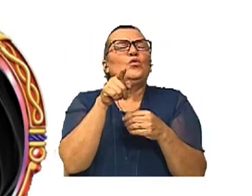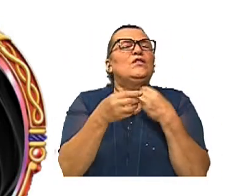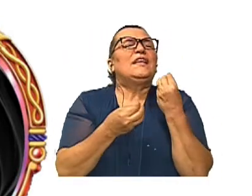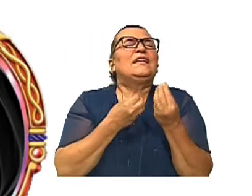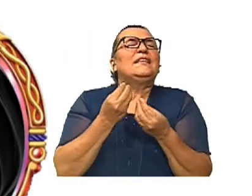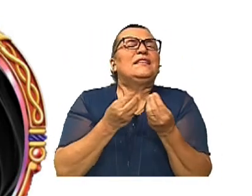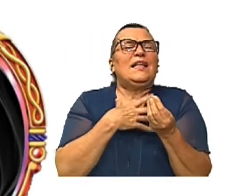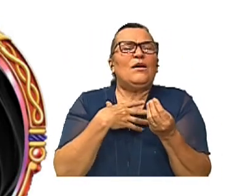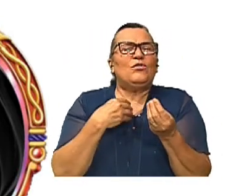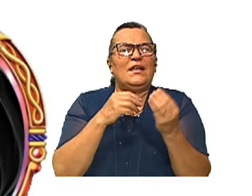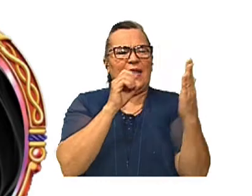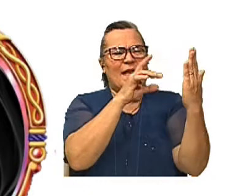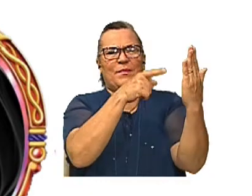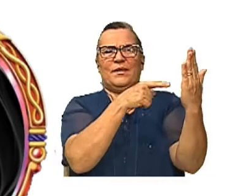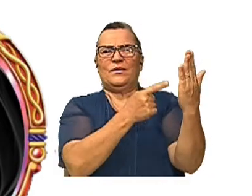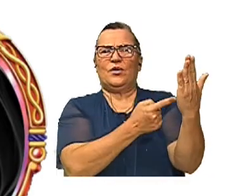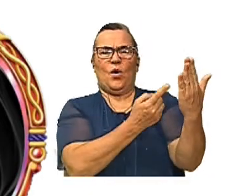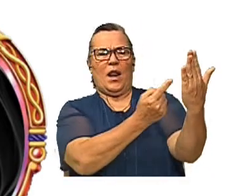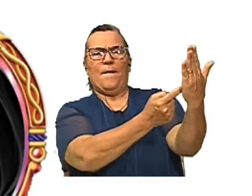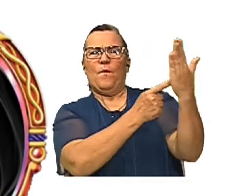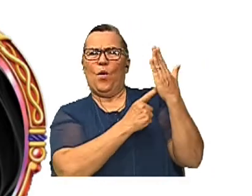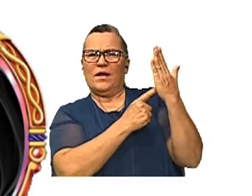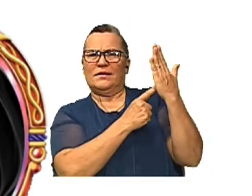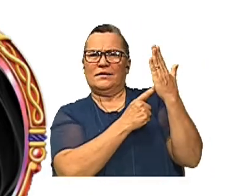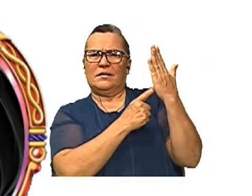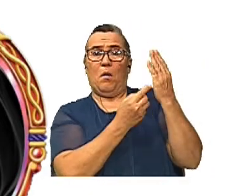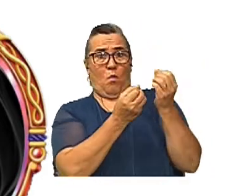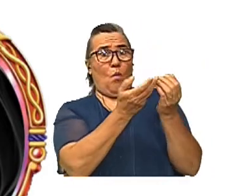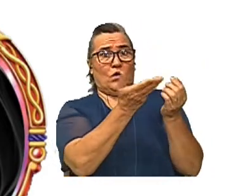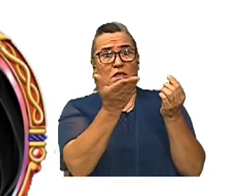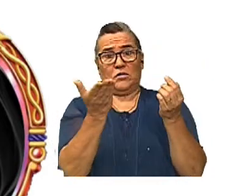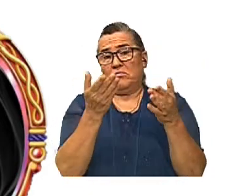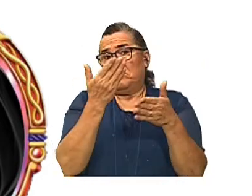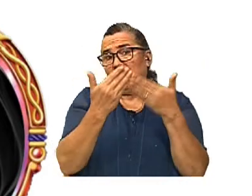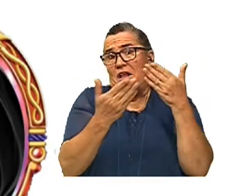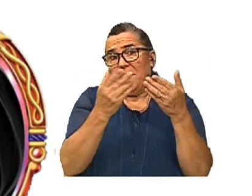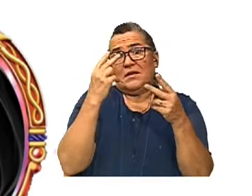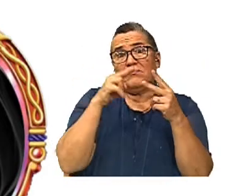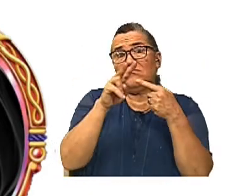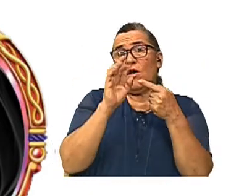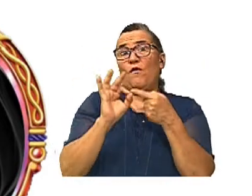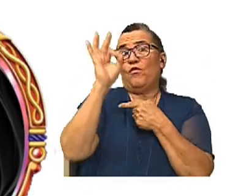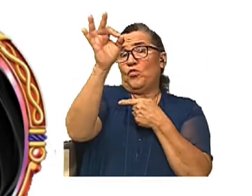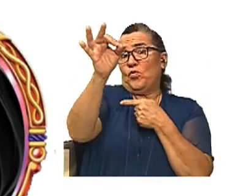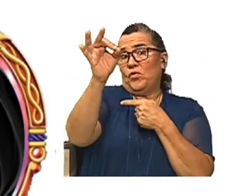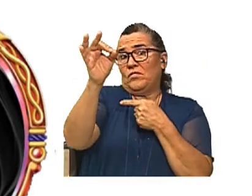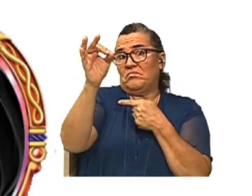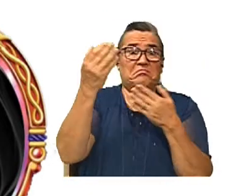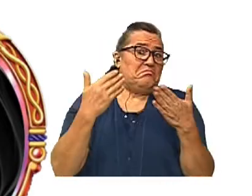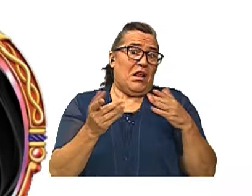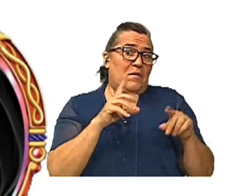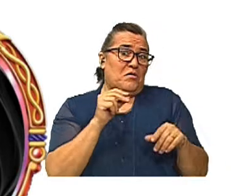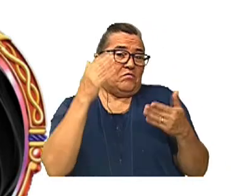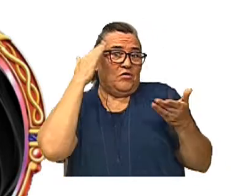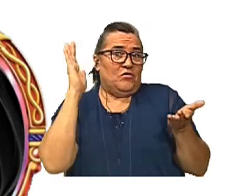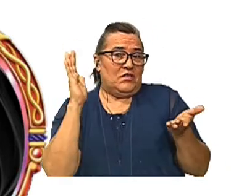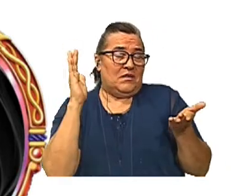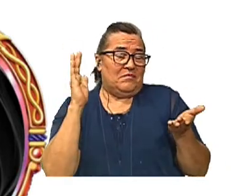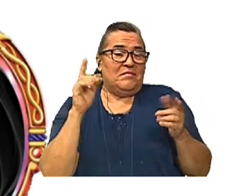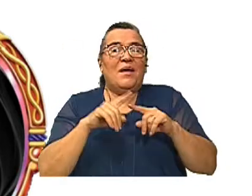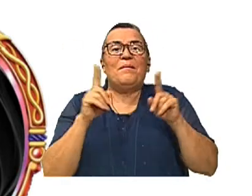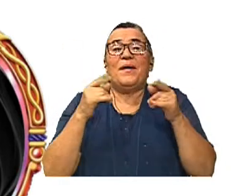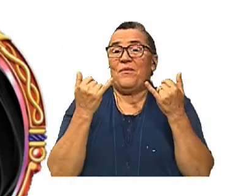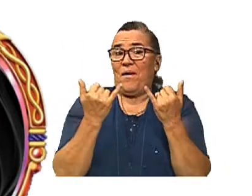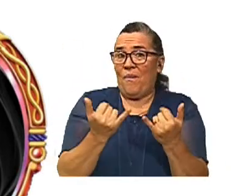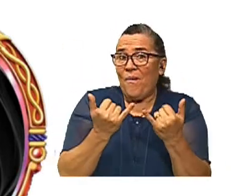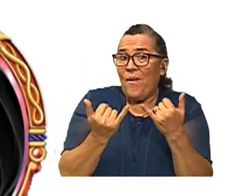you? Many things. Maybe you like to see the future. Maybe not, I don't know. Okay,